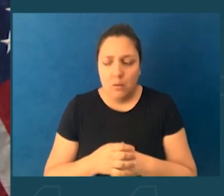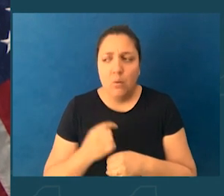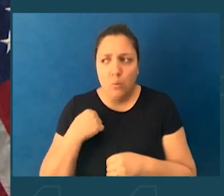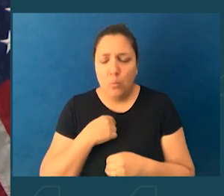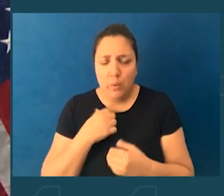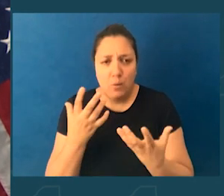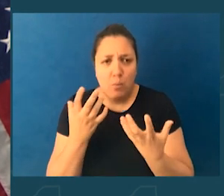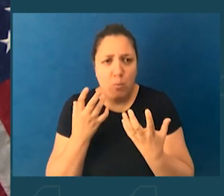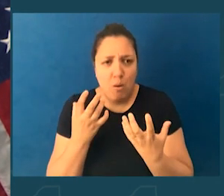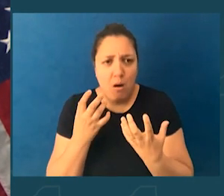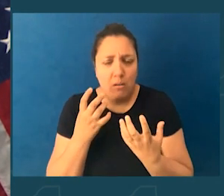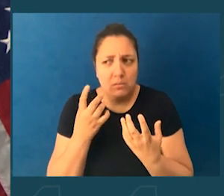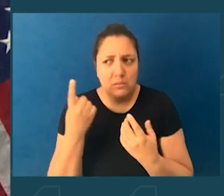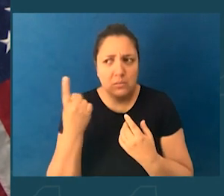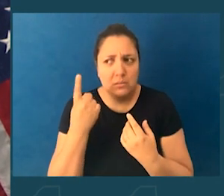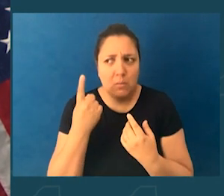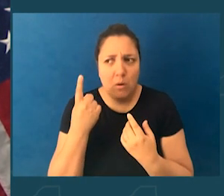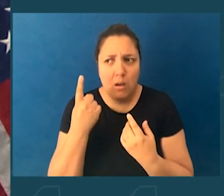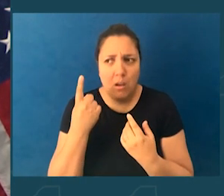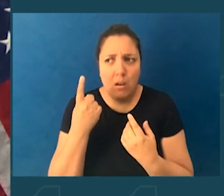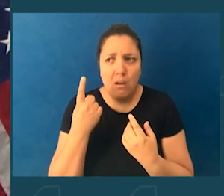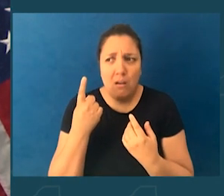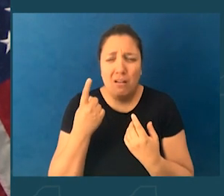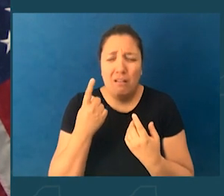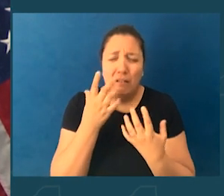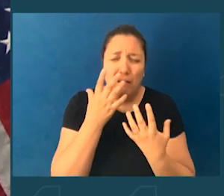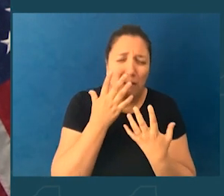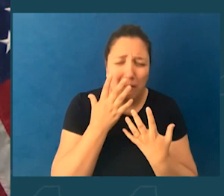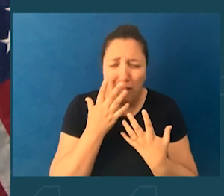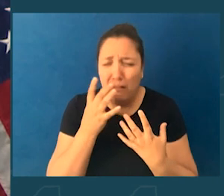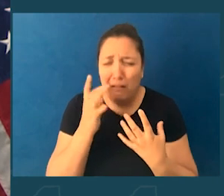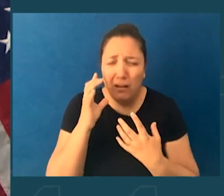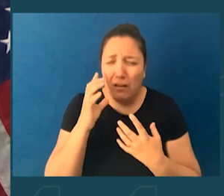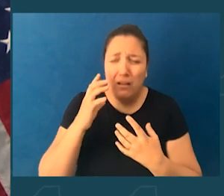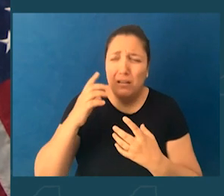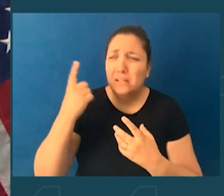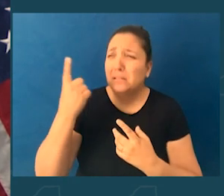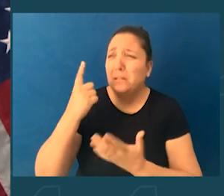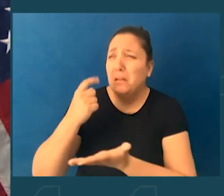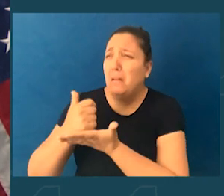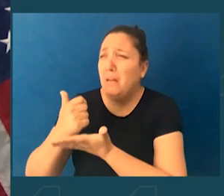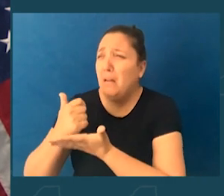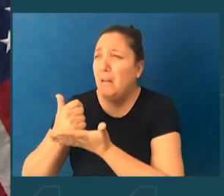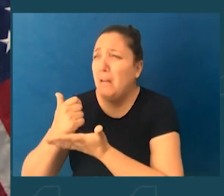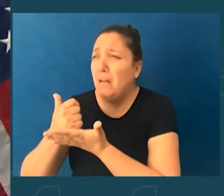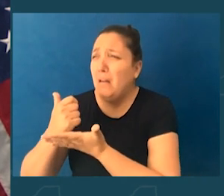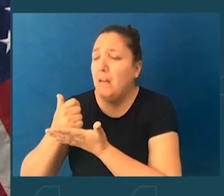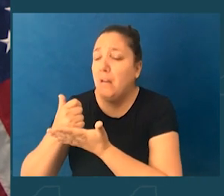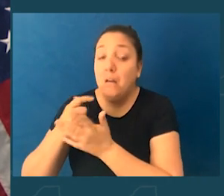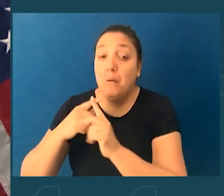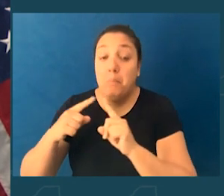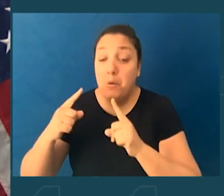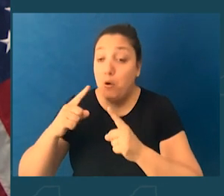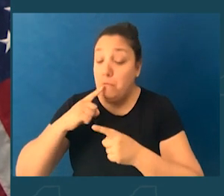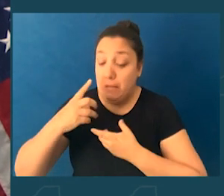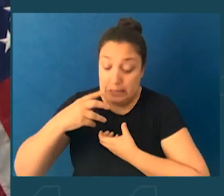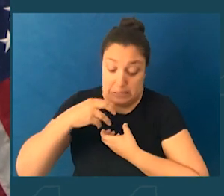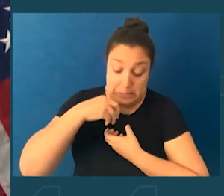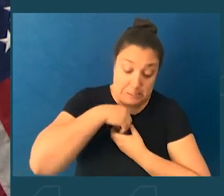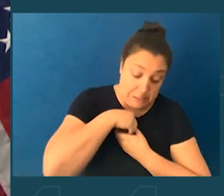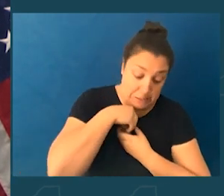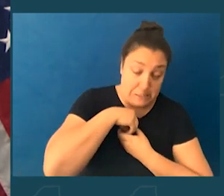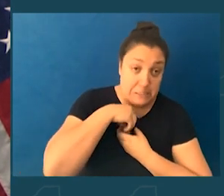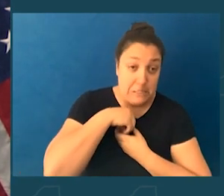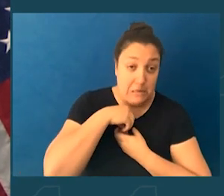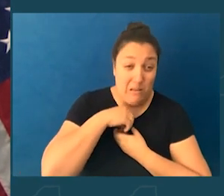and confide in, but you never know the real scars that are internal, that live with people for a long time. And so people